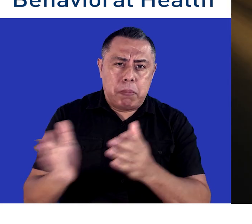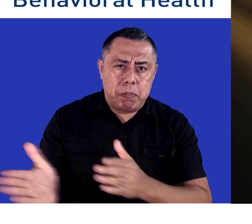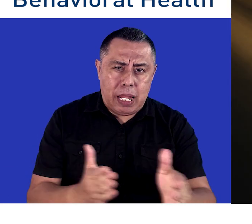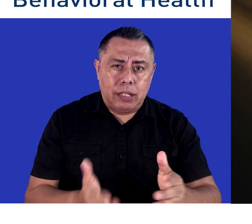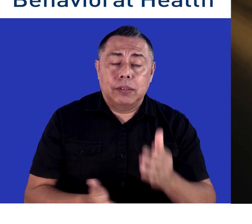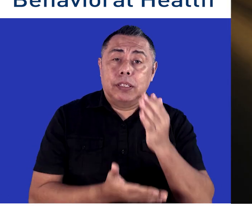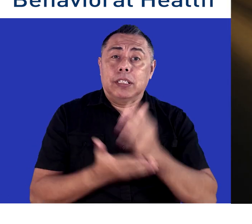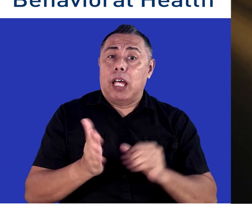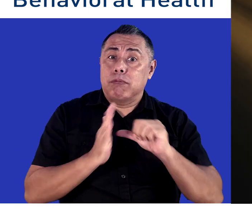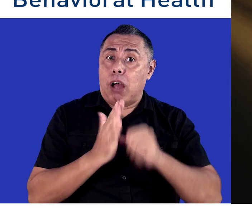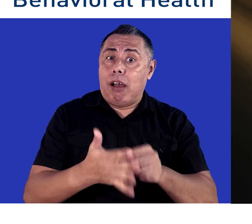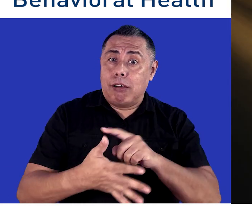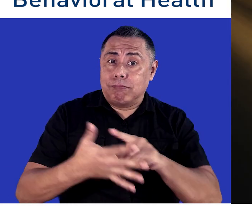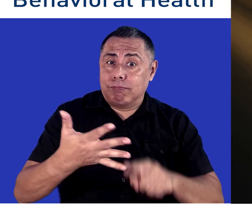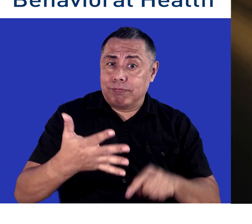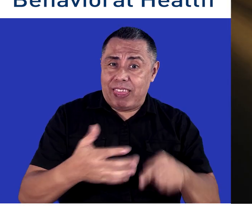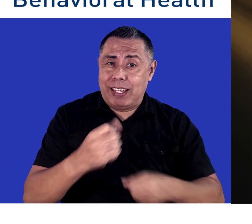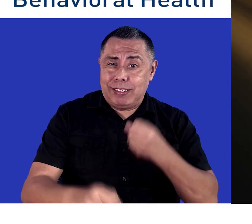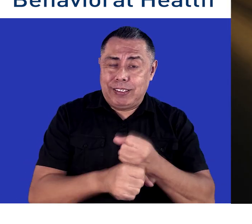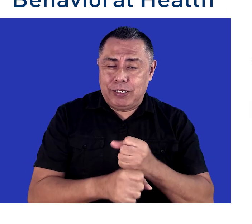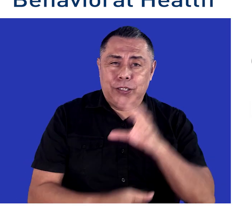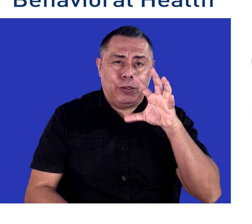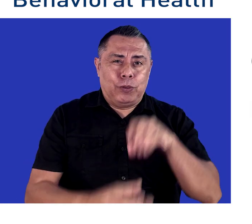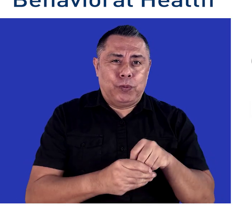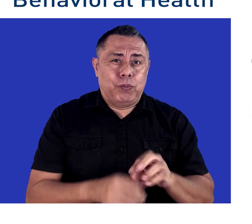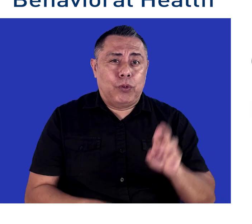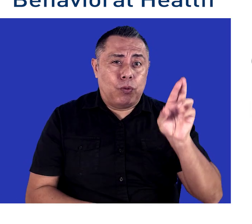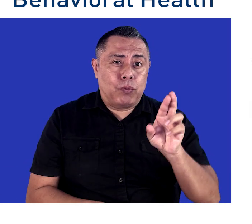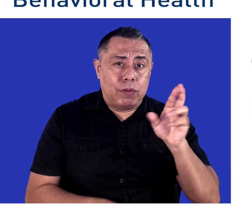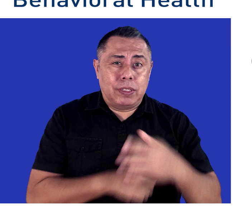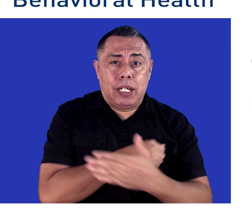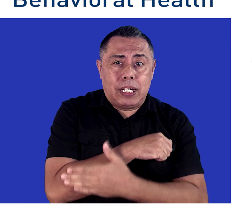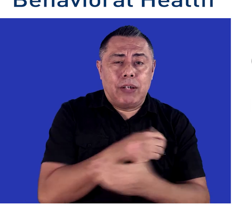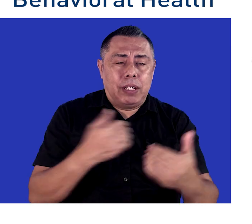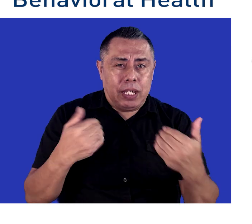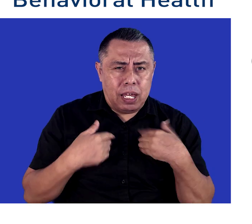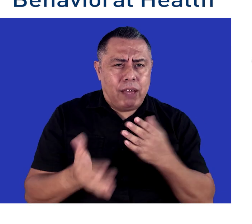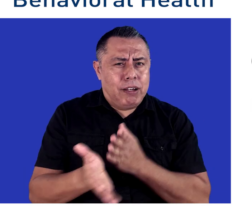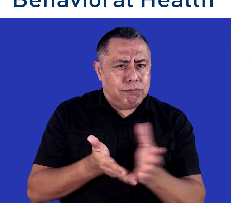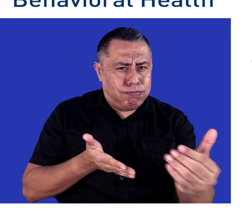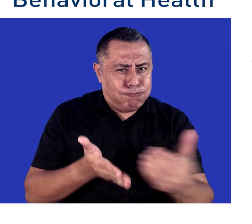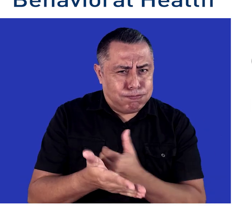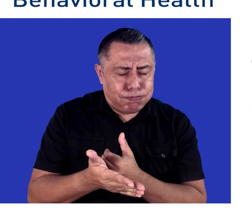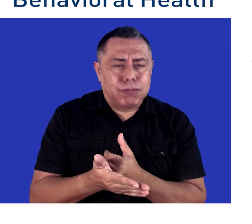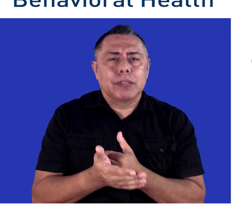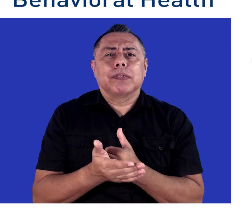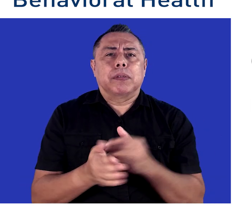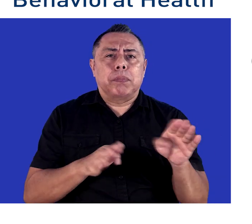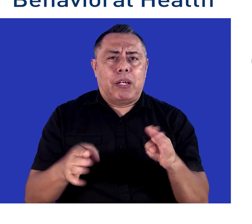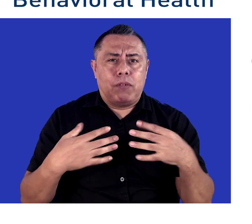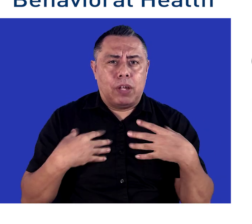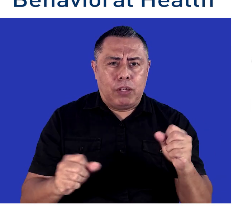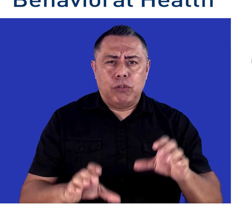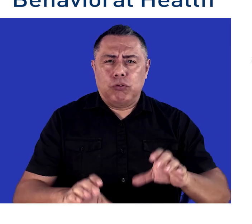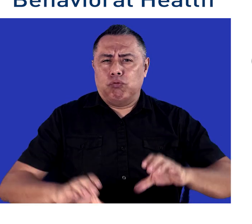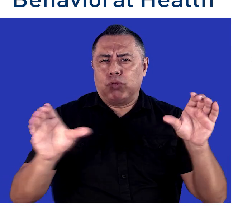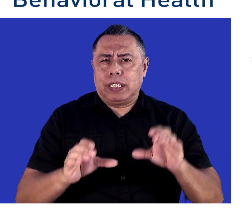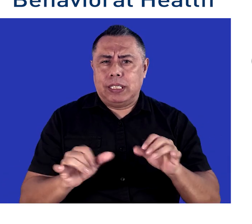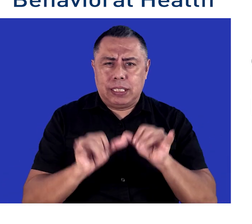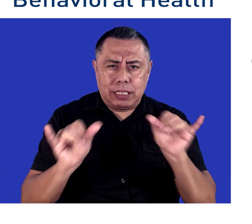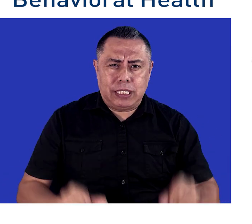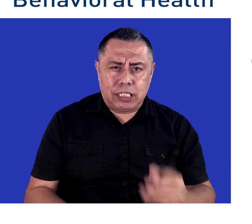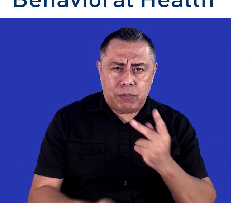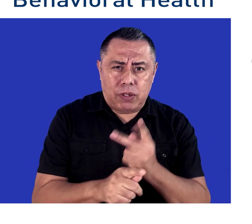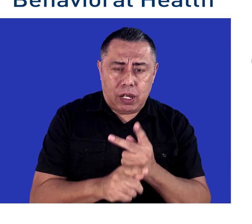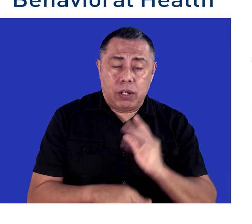Some CSS plan highlights this year include Riverside County has a comprehensive behavioral health crisis system of care.